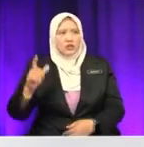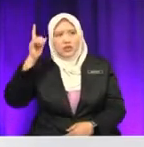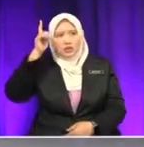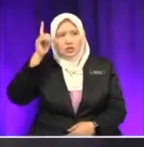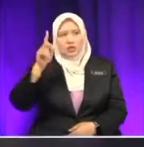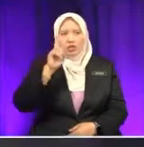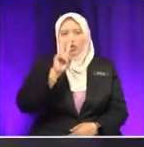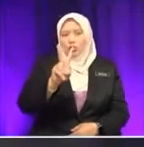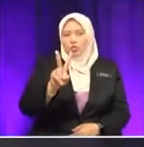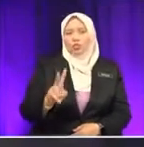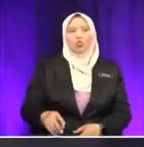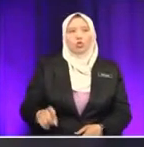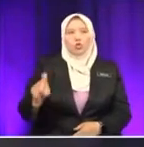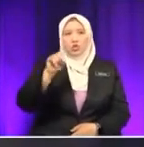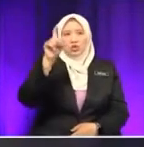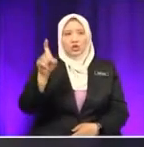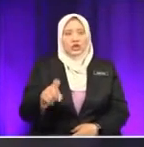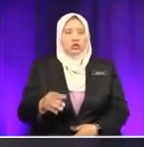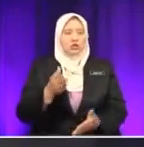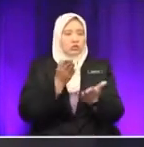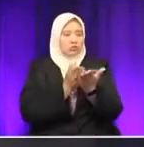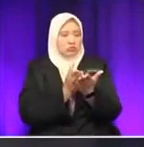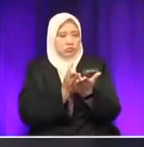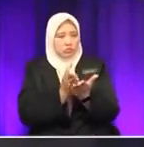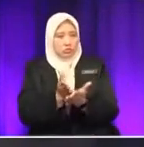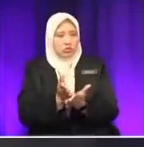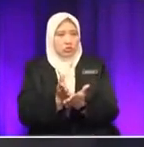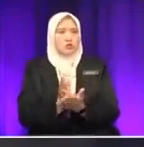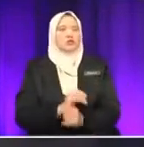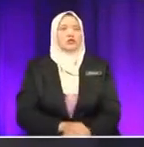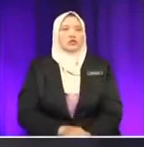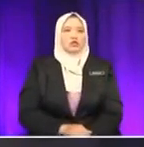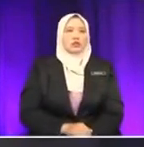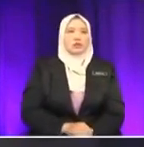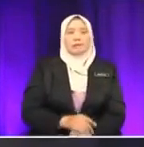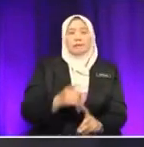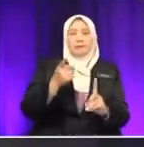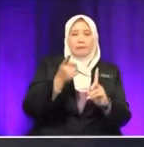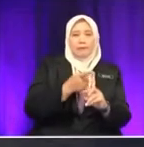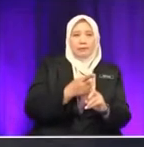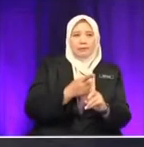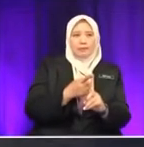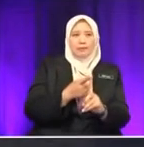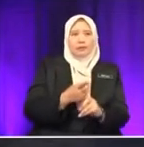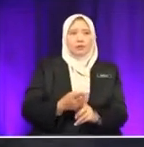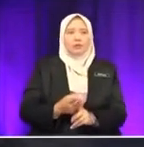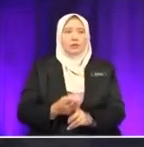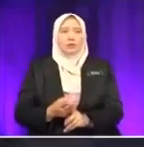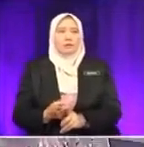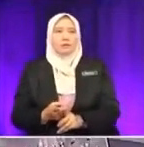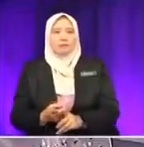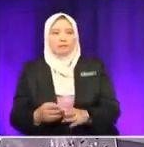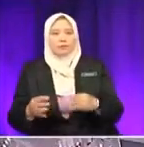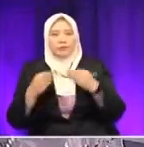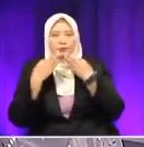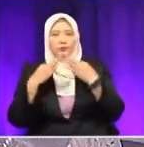questions is very precise. Yes, so as long as one is generally, answer, second is focusing at home. Yeah. All right, so let me have Ideal